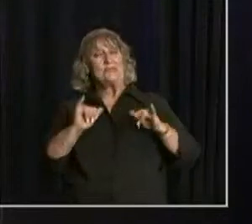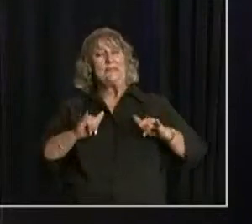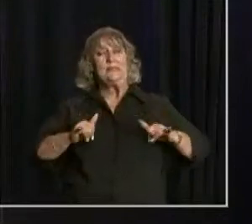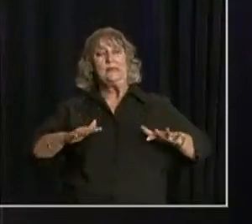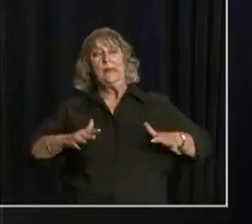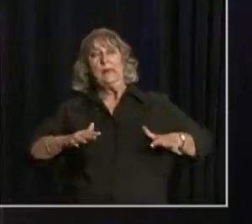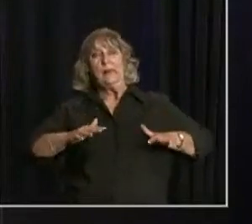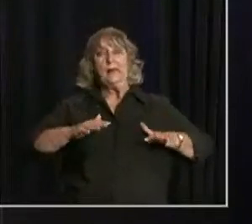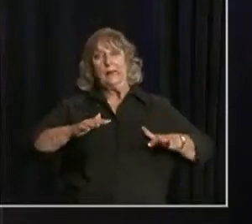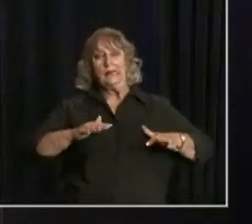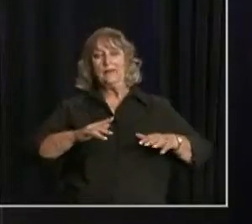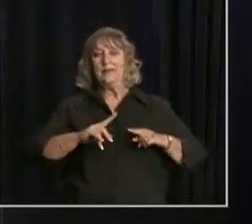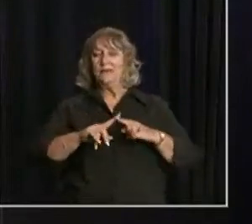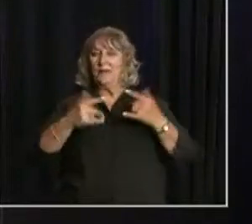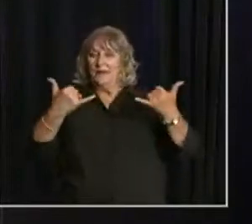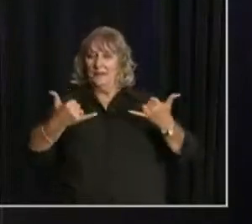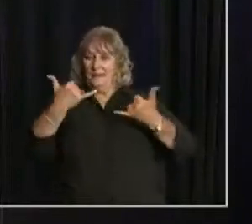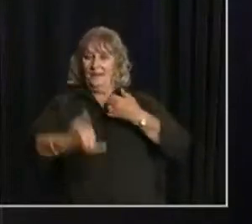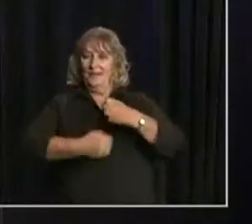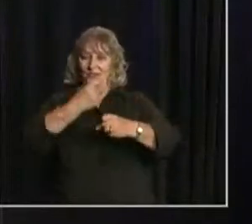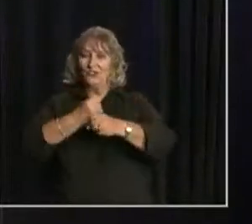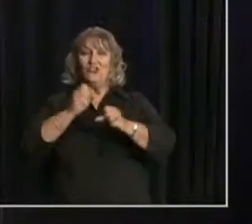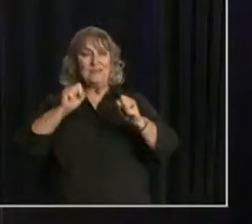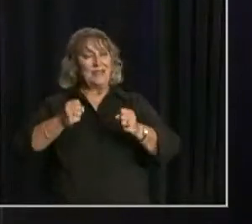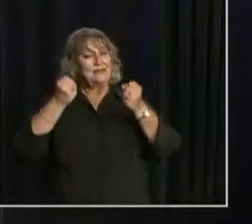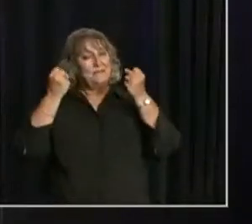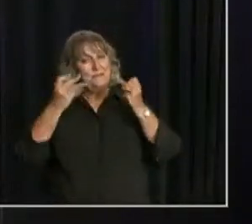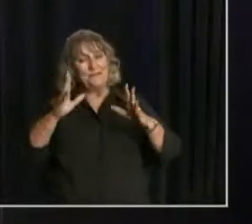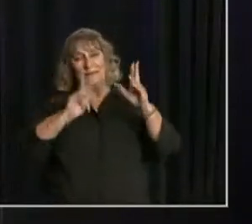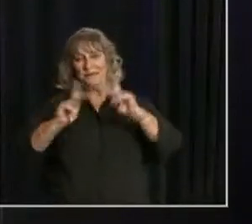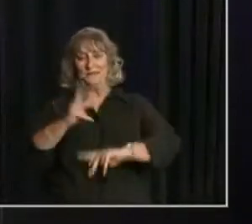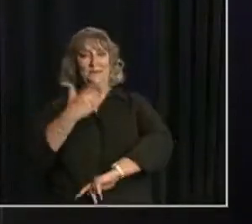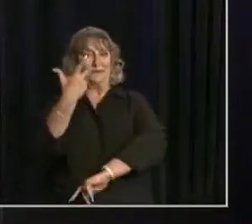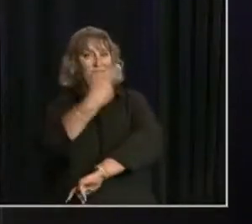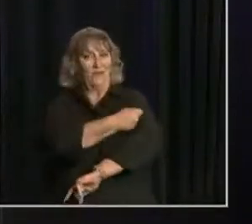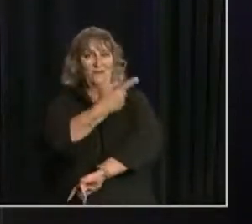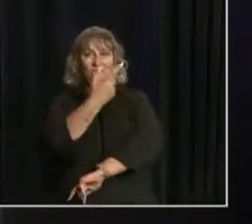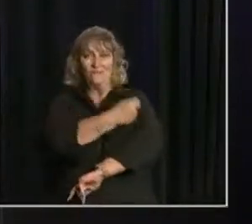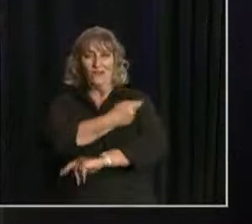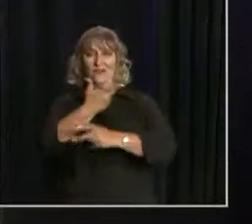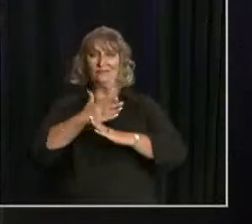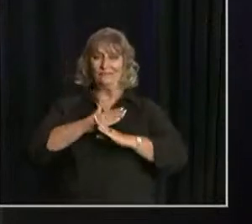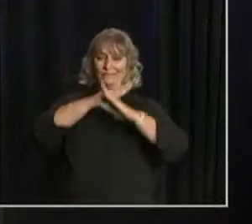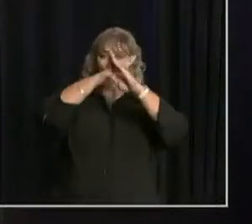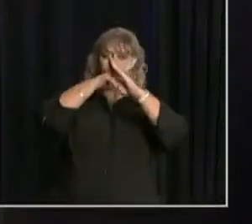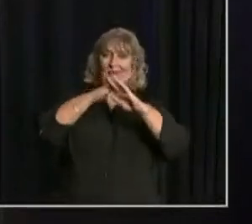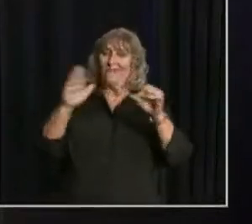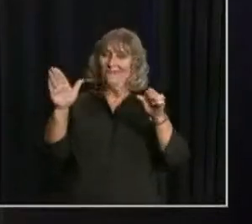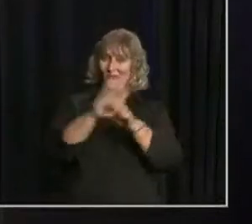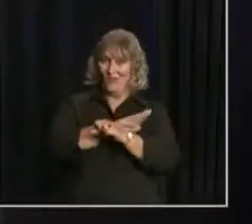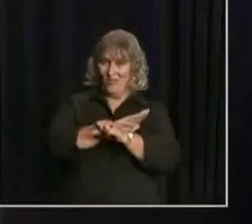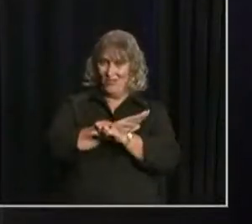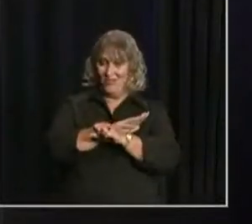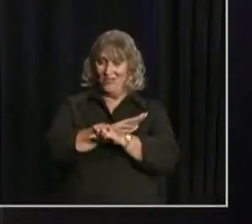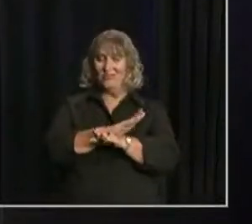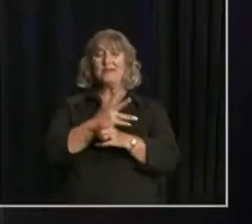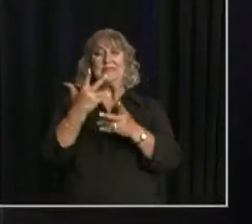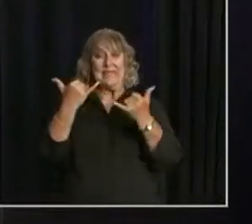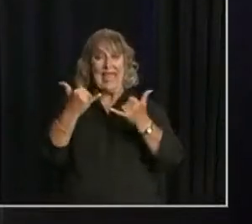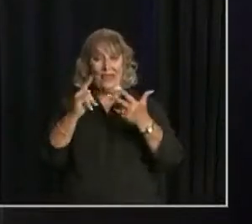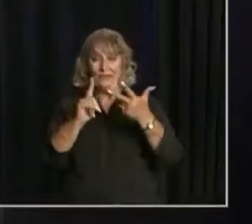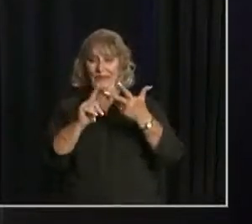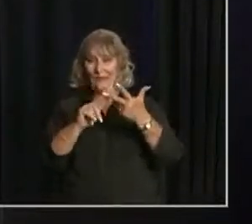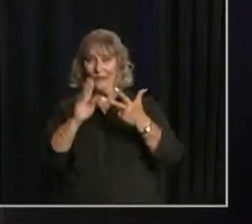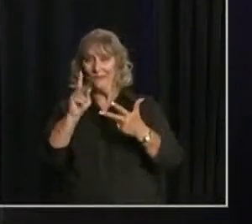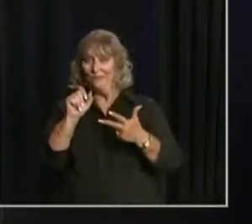concern. This year, the good news is that we have a large subset of the population already vaccinated, fully vaccinated. We're getting booster shots out